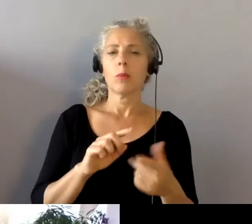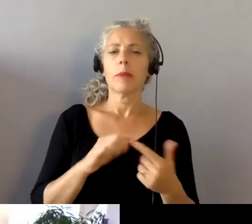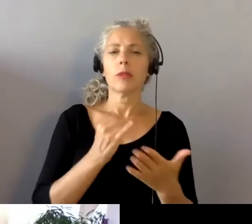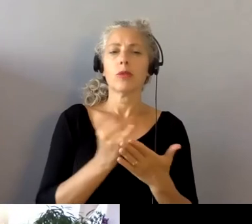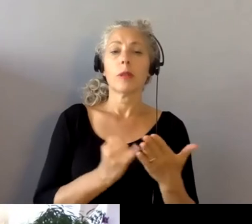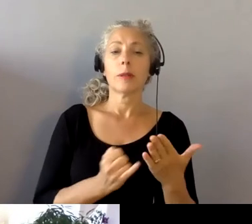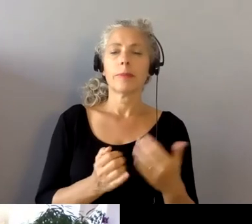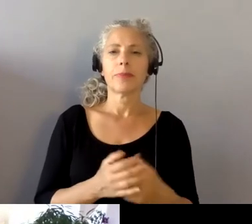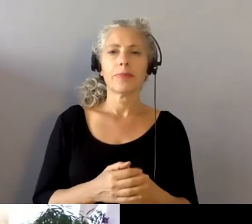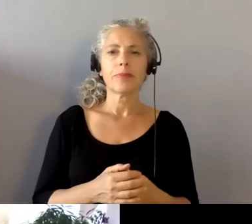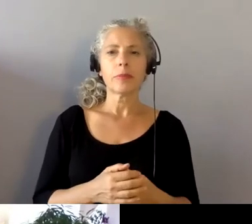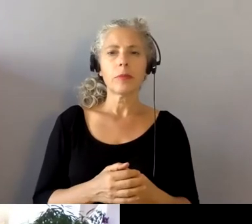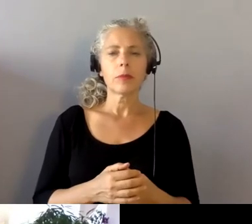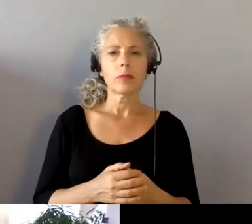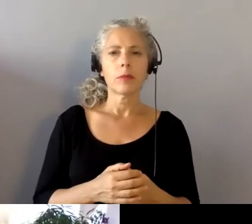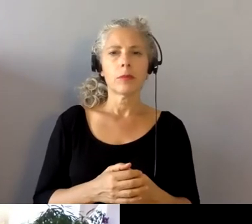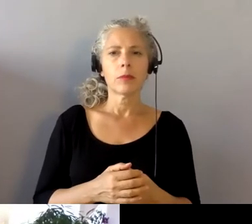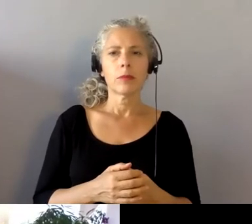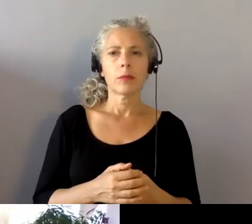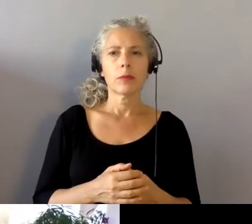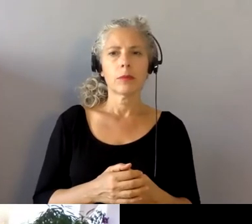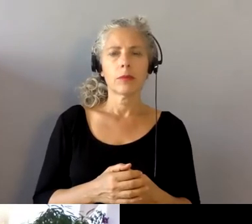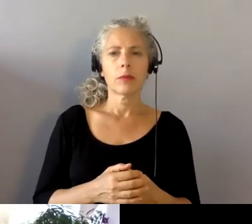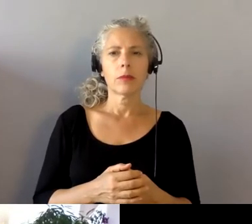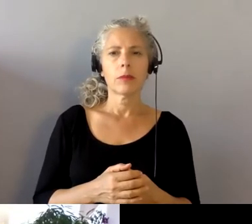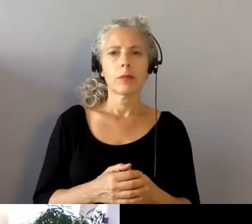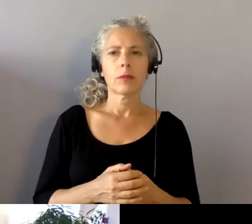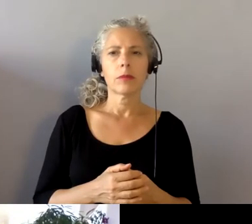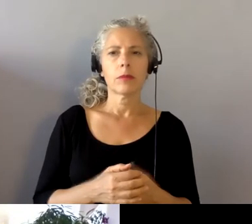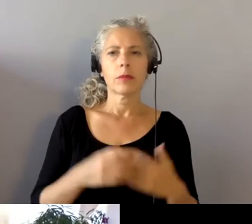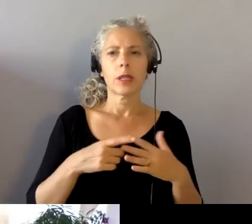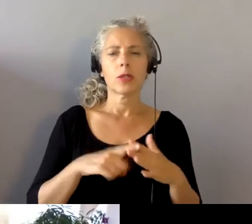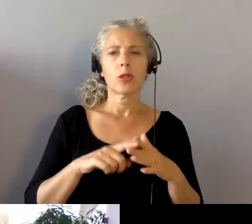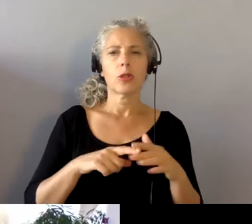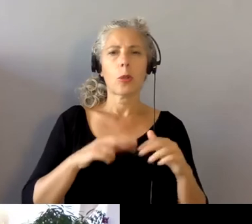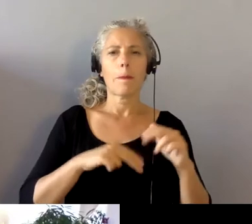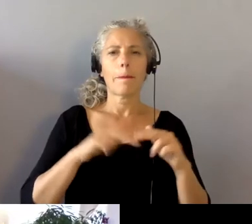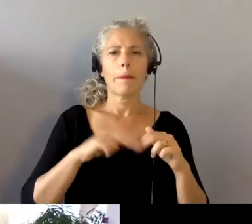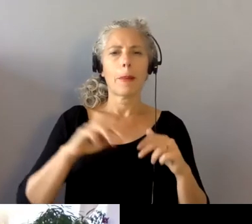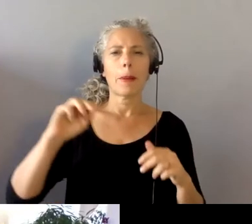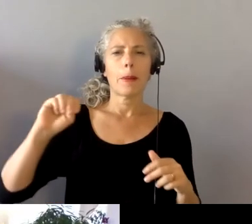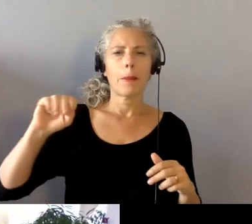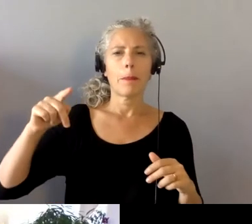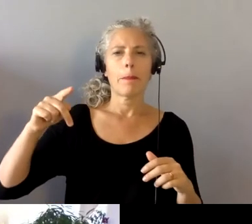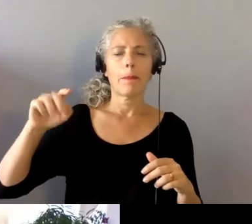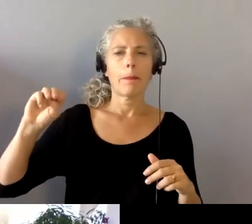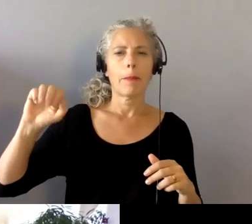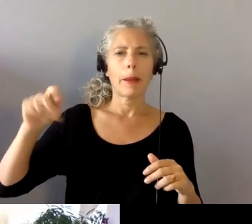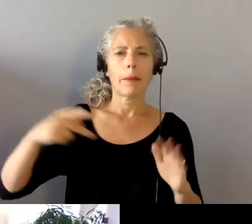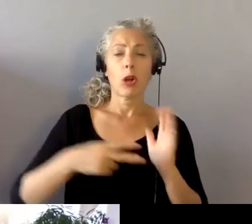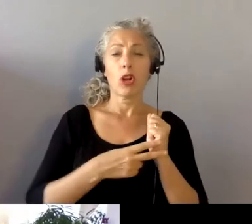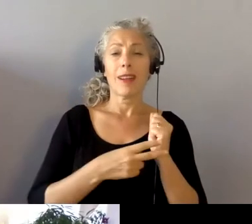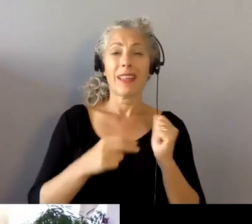that, so from that time, I started to build a map archive and early read maps